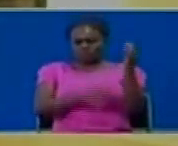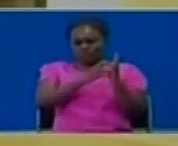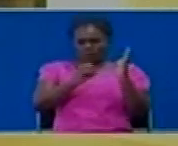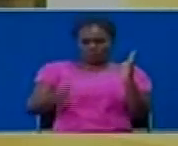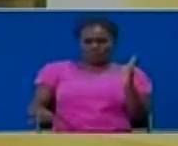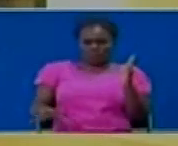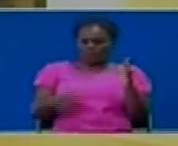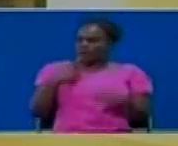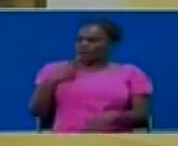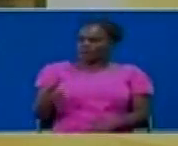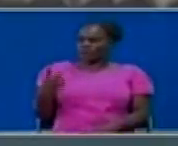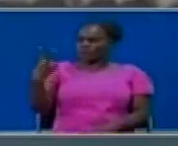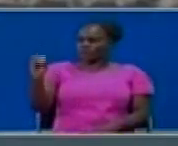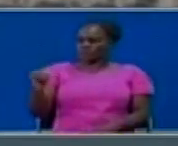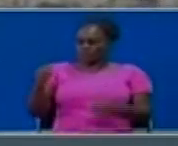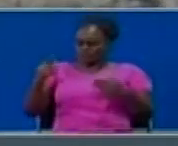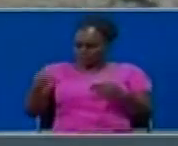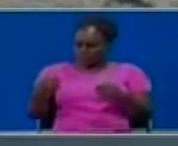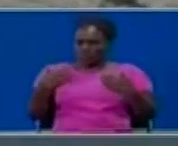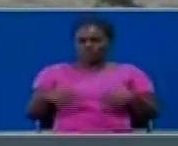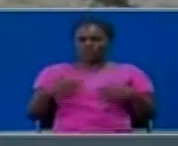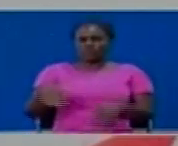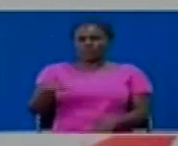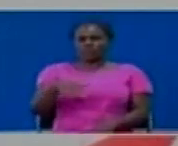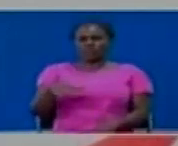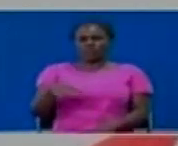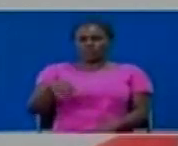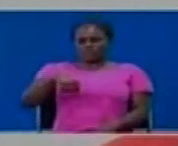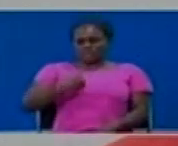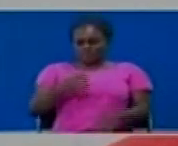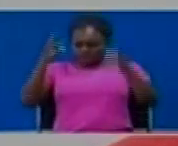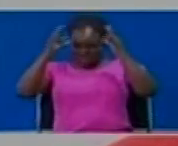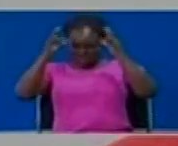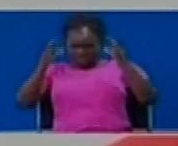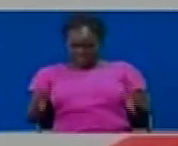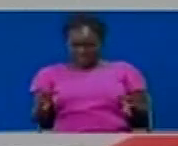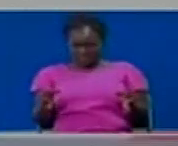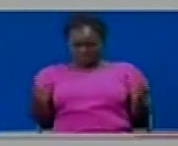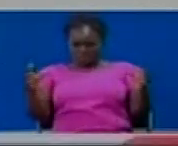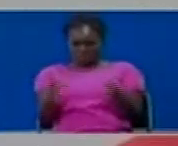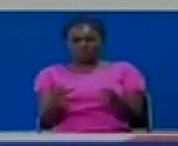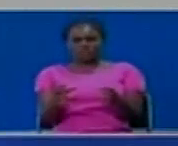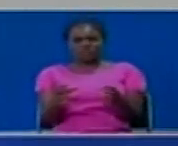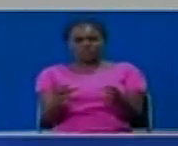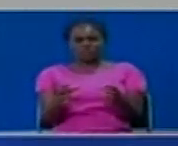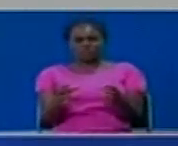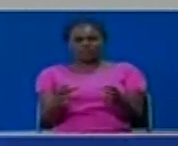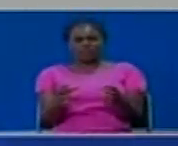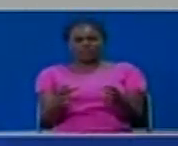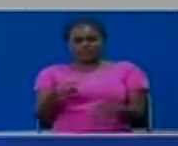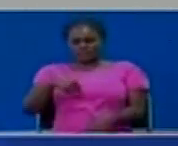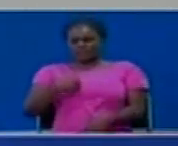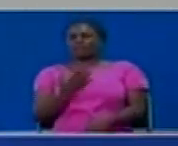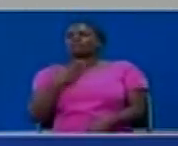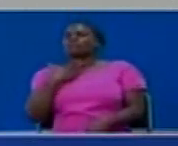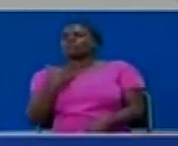an estimated 120,000 people in the area. We therefore decided as Swahili Beach that we would